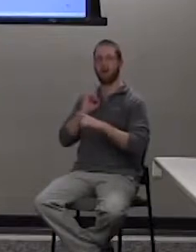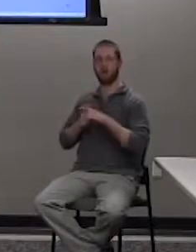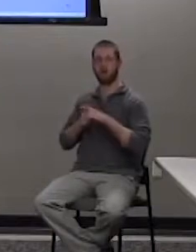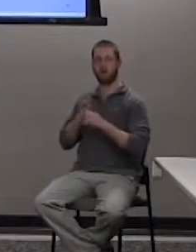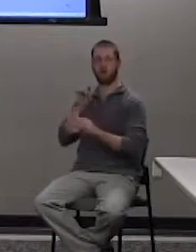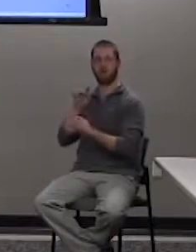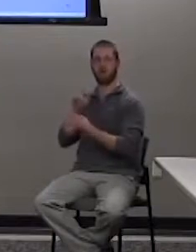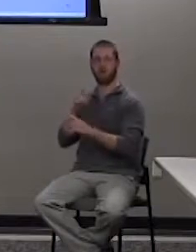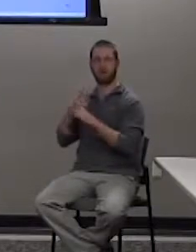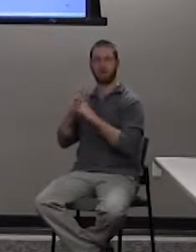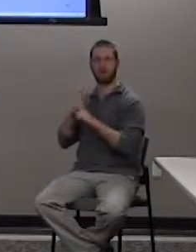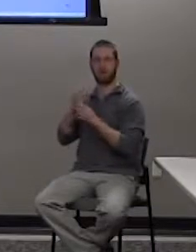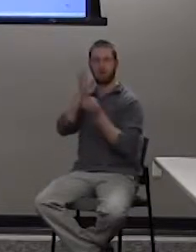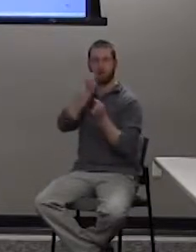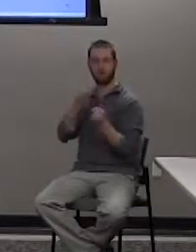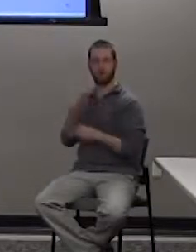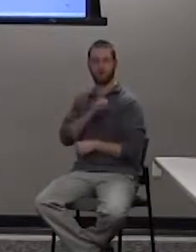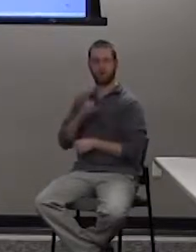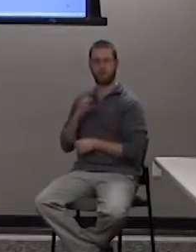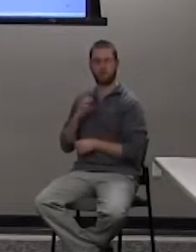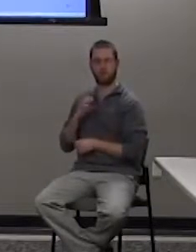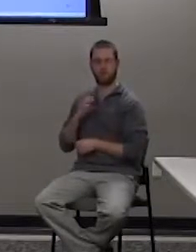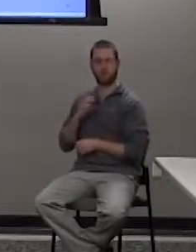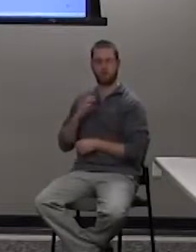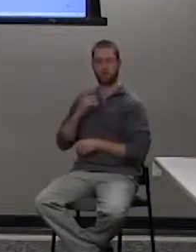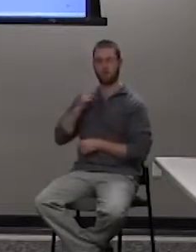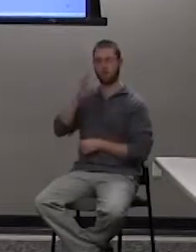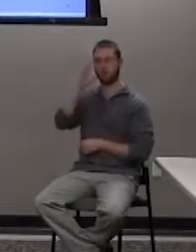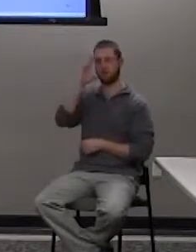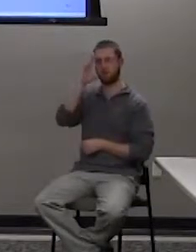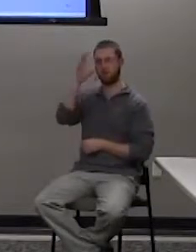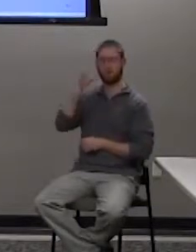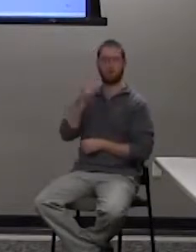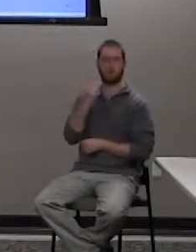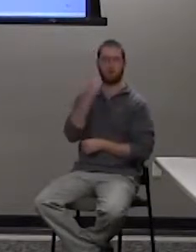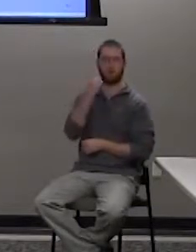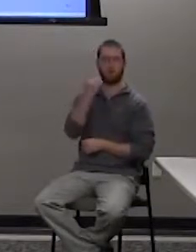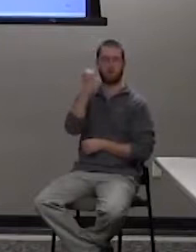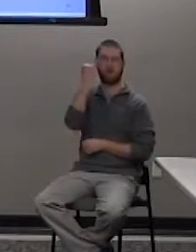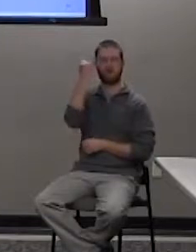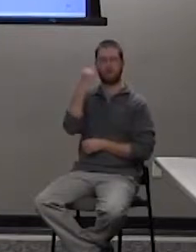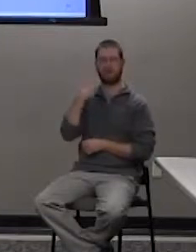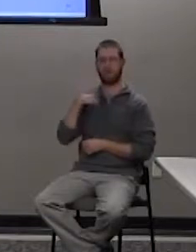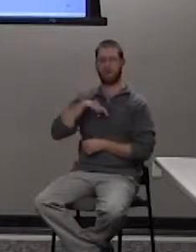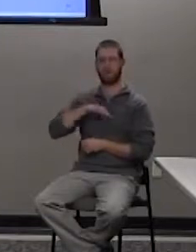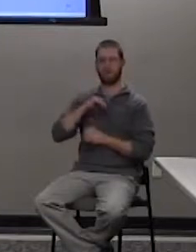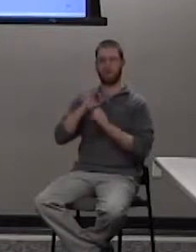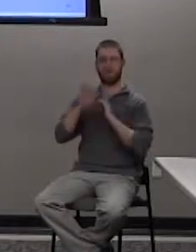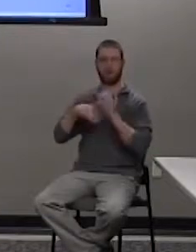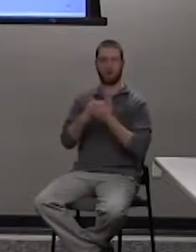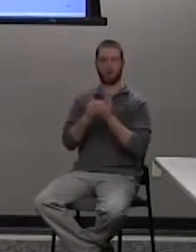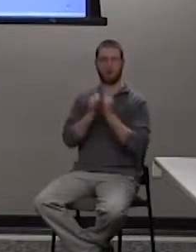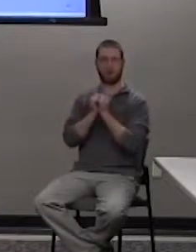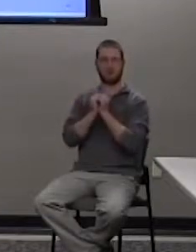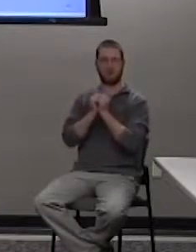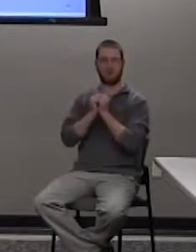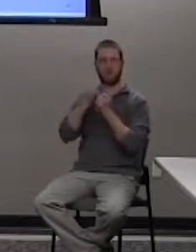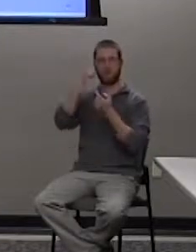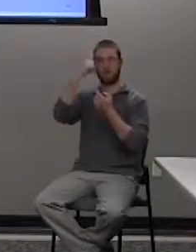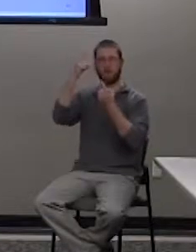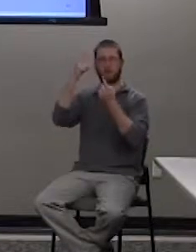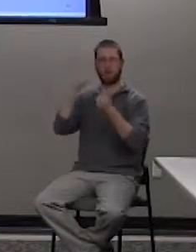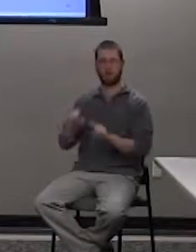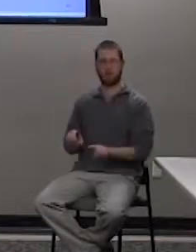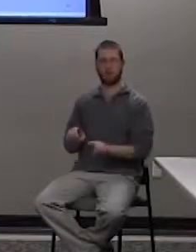feedback I get from the strategy committee, and come up with a straw man that we're all going to walk through to get your feedback.